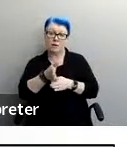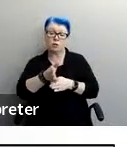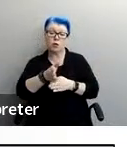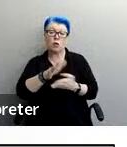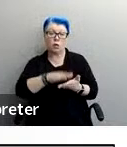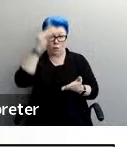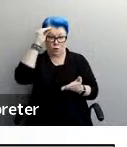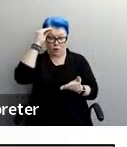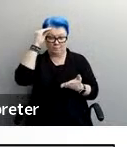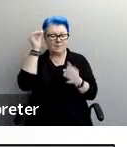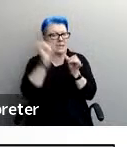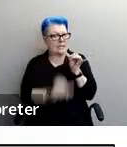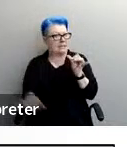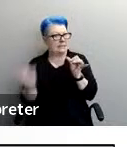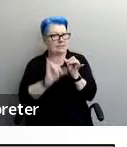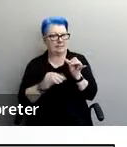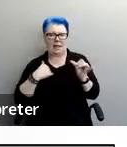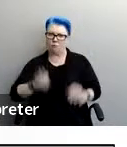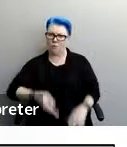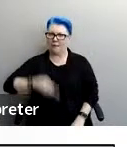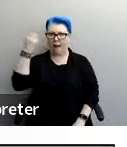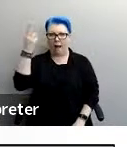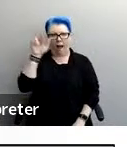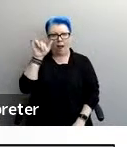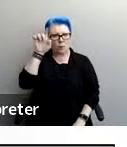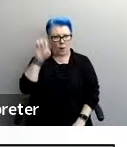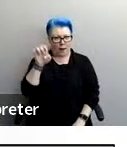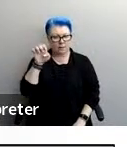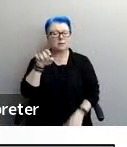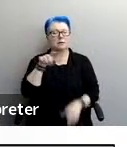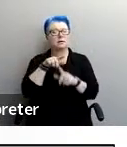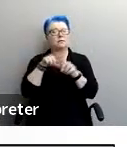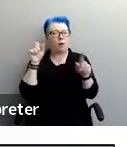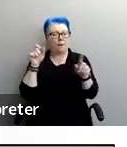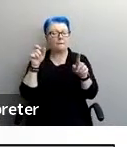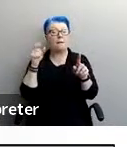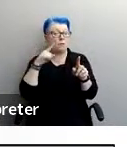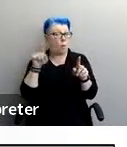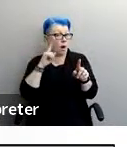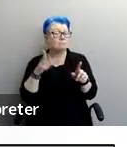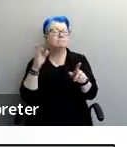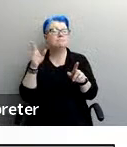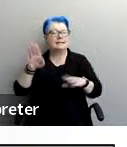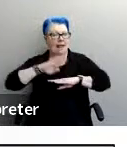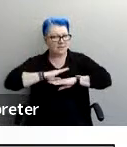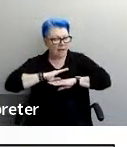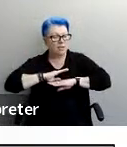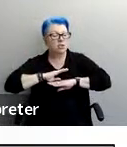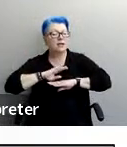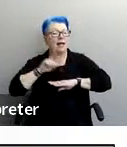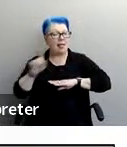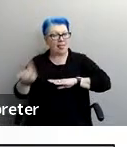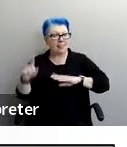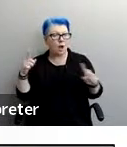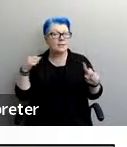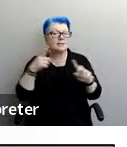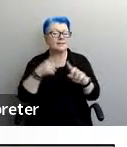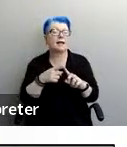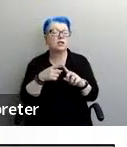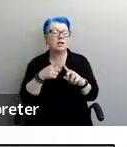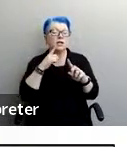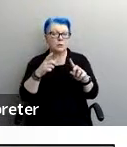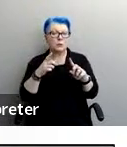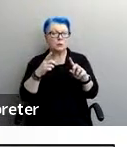They consistently have high ratings from their participants in terms of satisfaction and their intention to implement strategies learned in